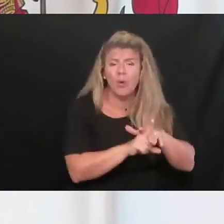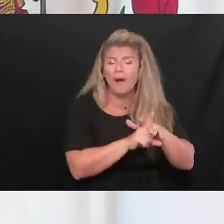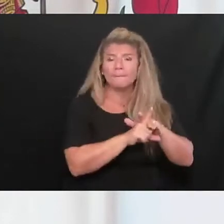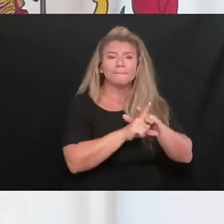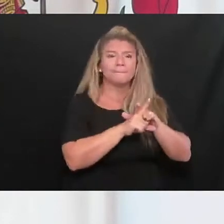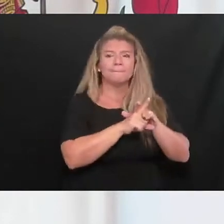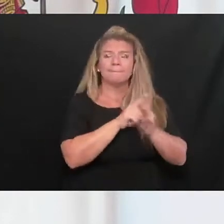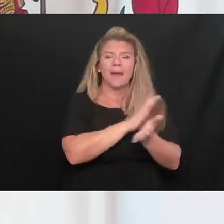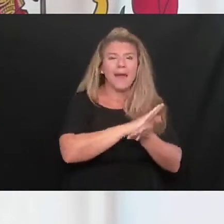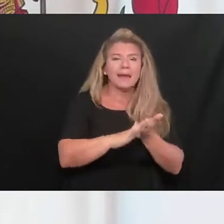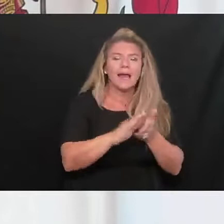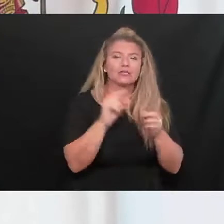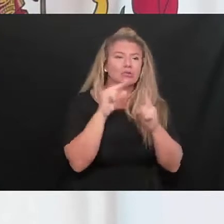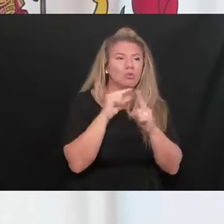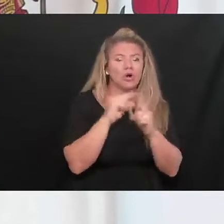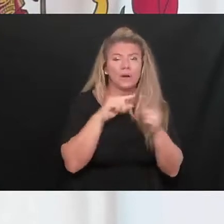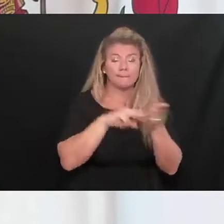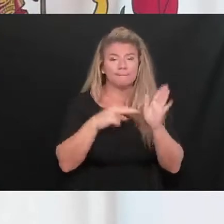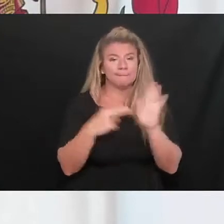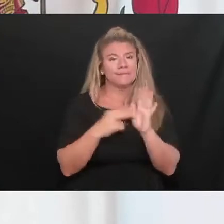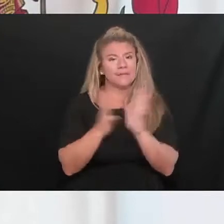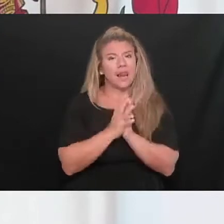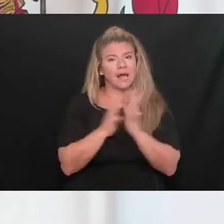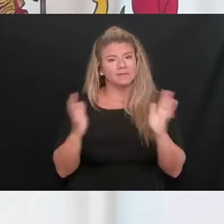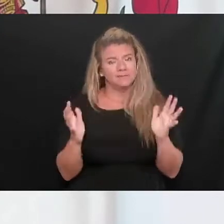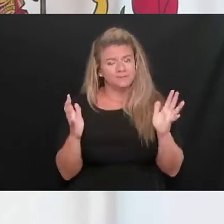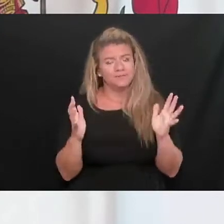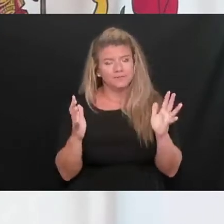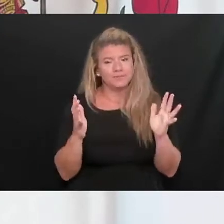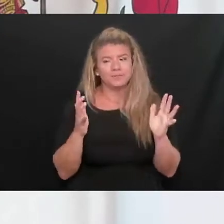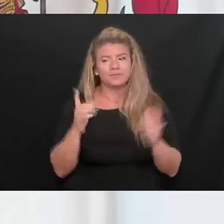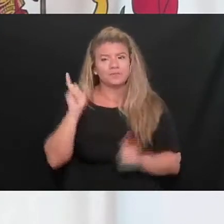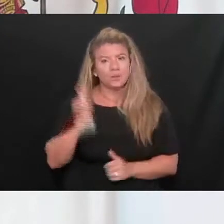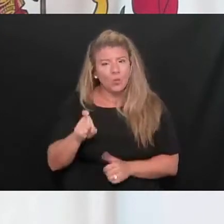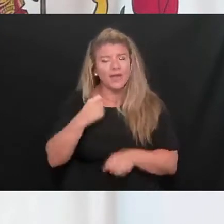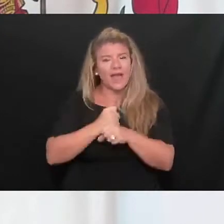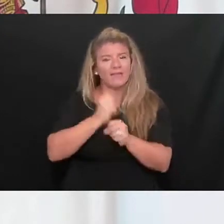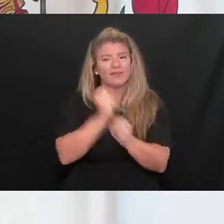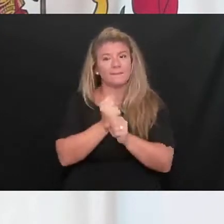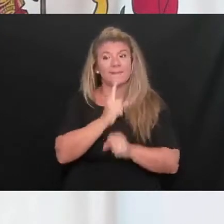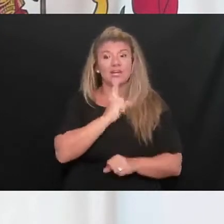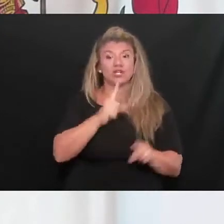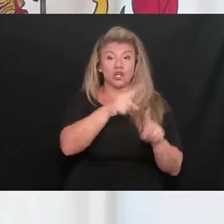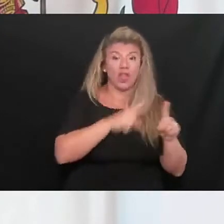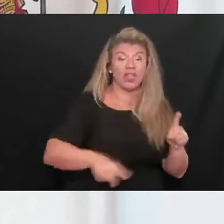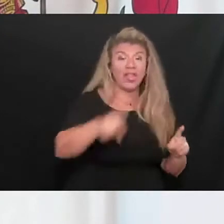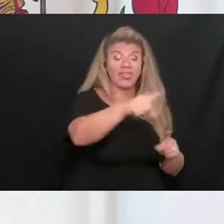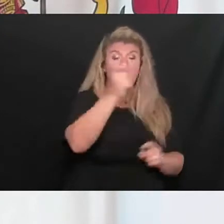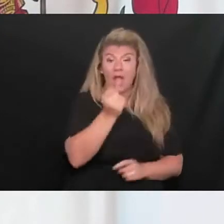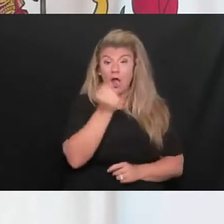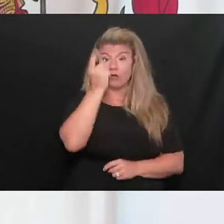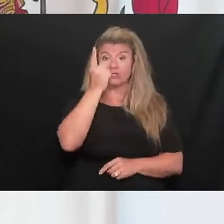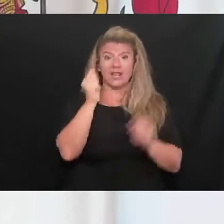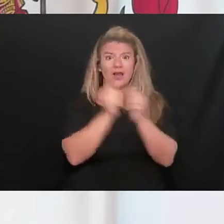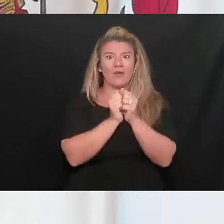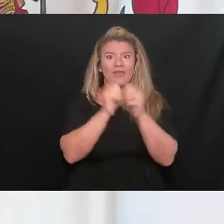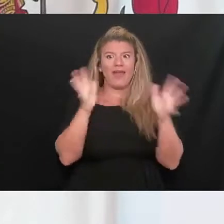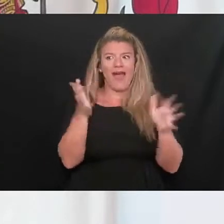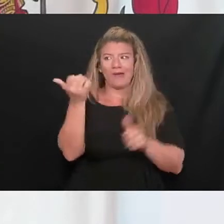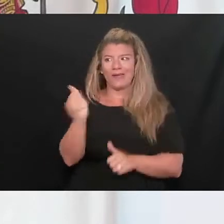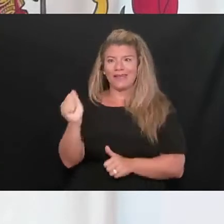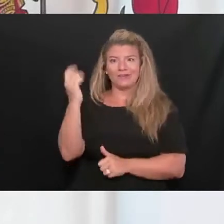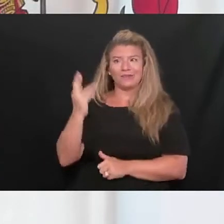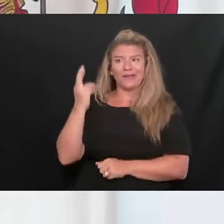a kind word, means so much and everything. We've got to make sure that they understand without any doubt they're not